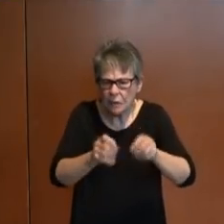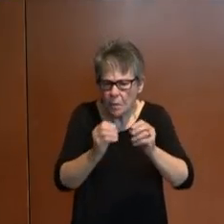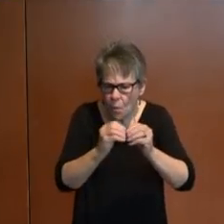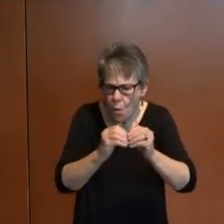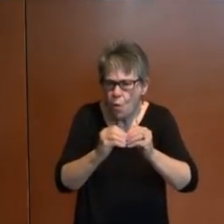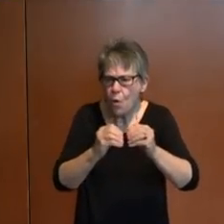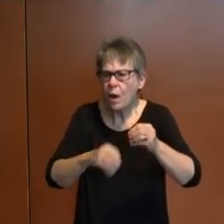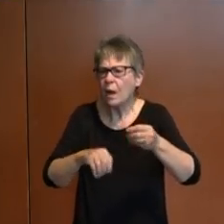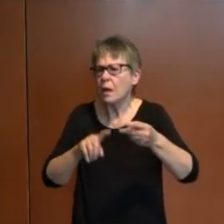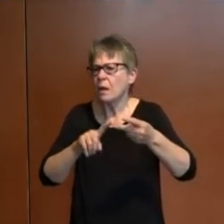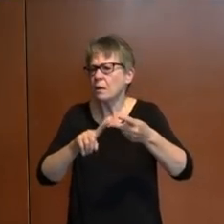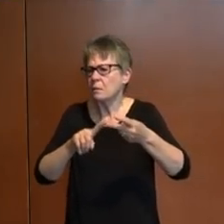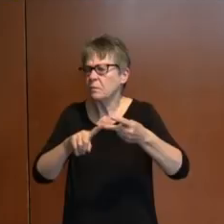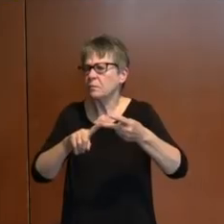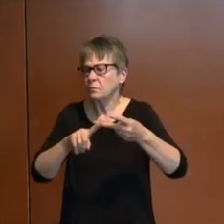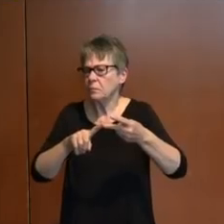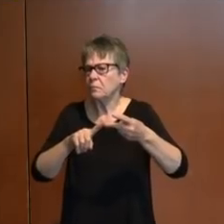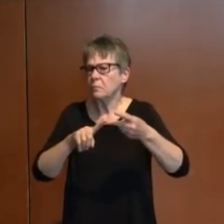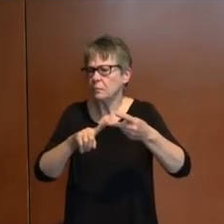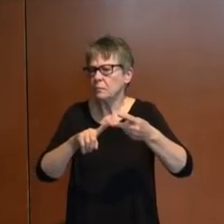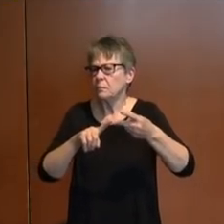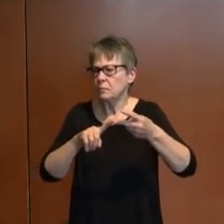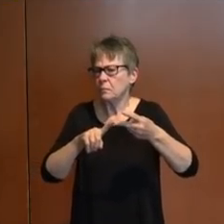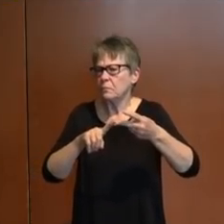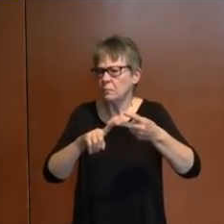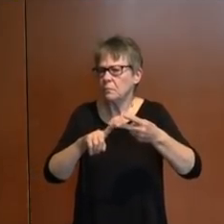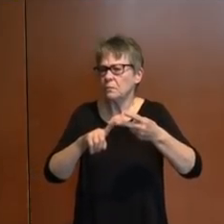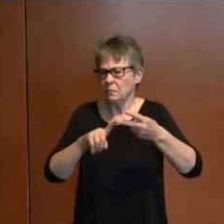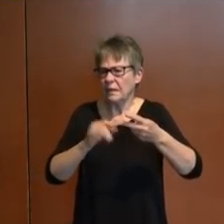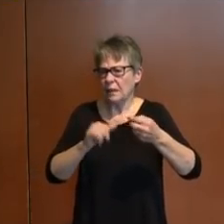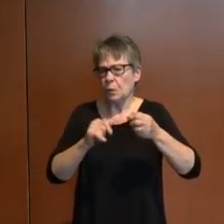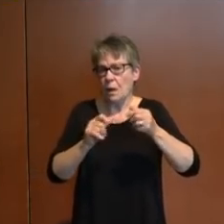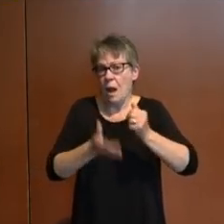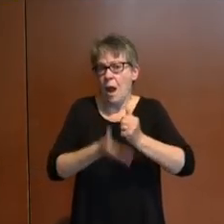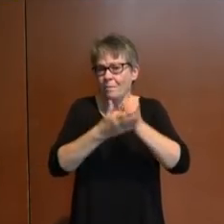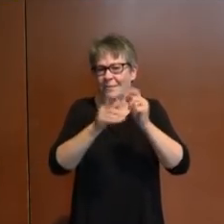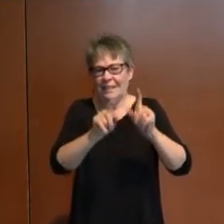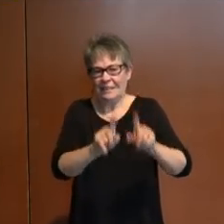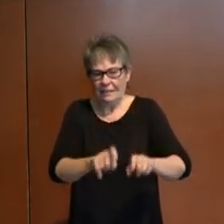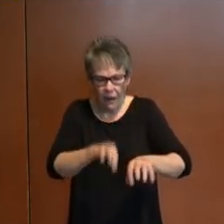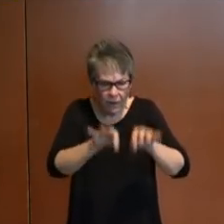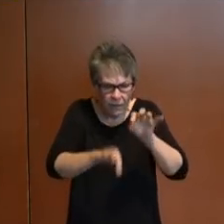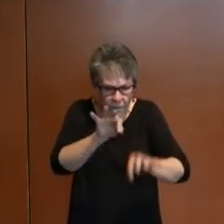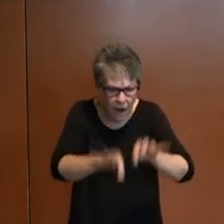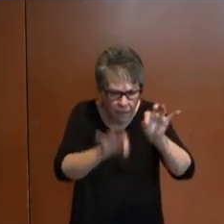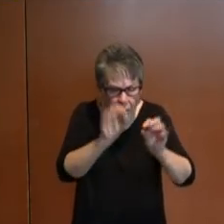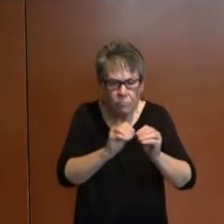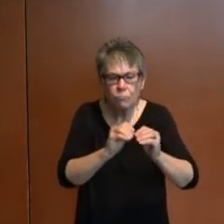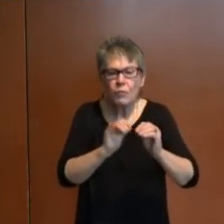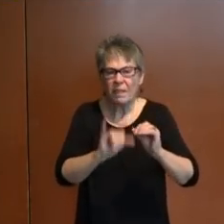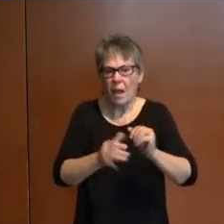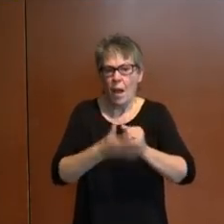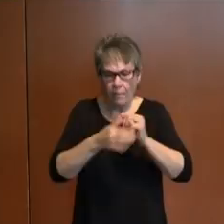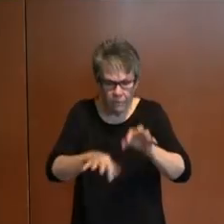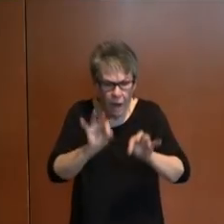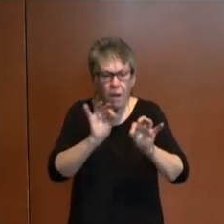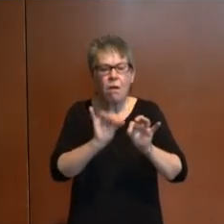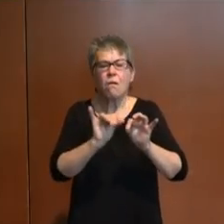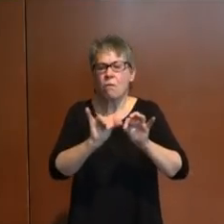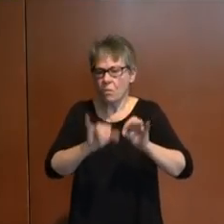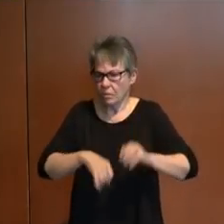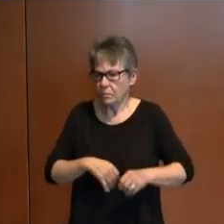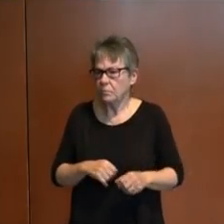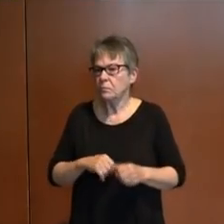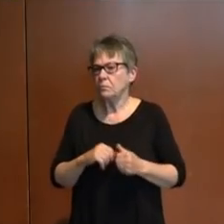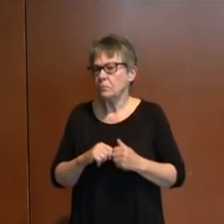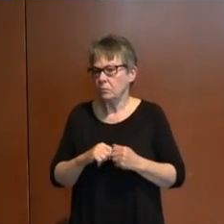County. So that's an Essex County-sponsored testing site. We've been telling you over the course of the past couple of weeks,